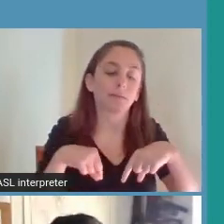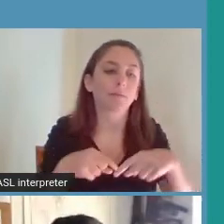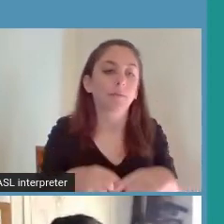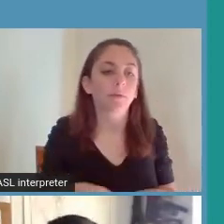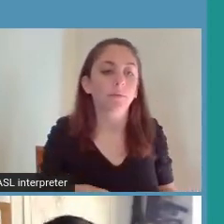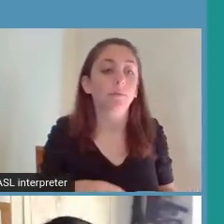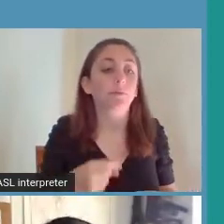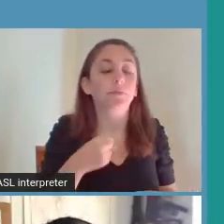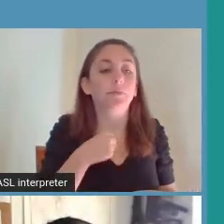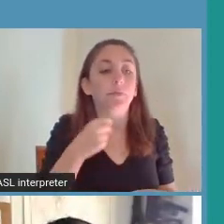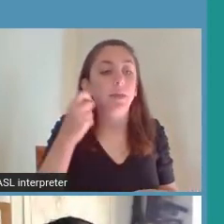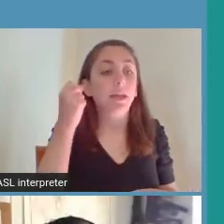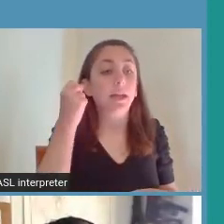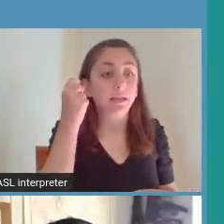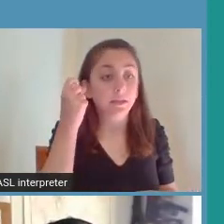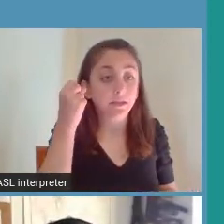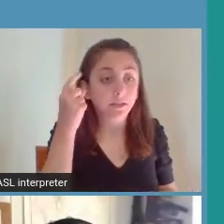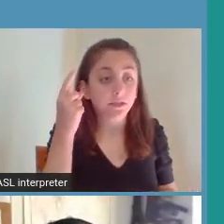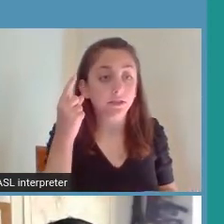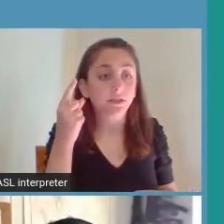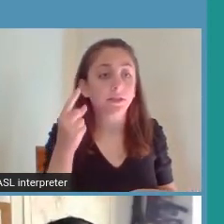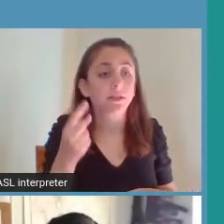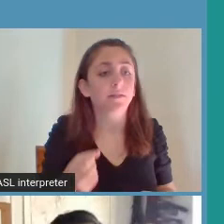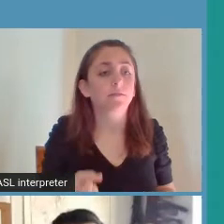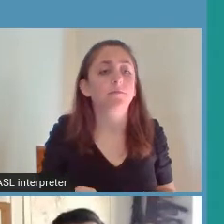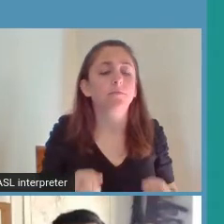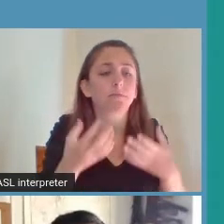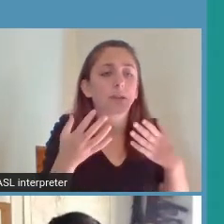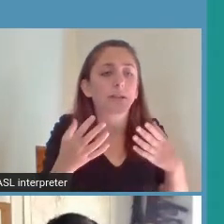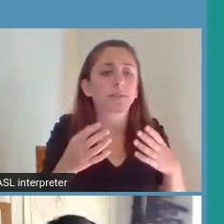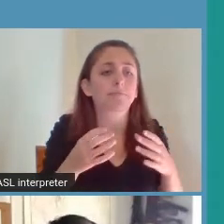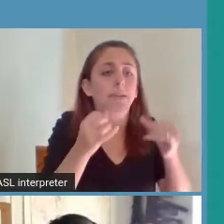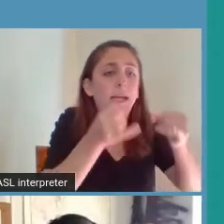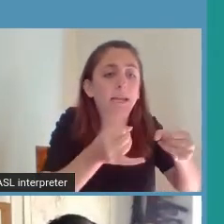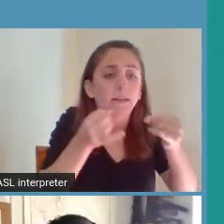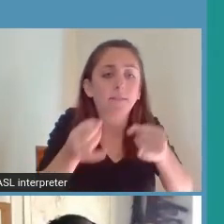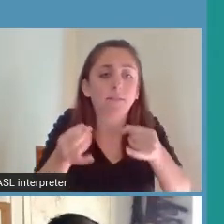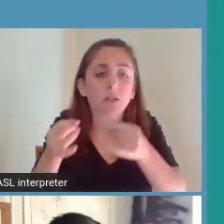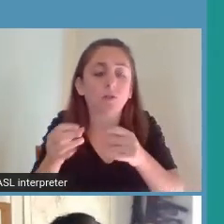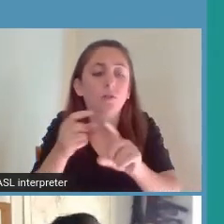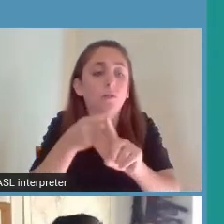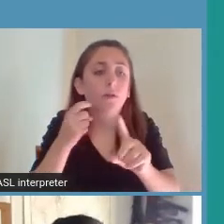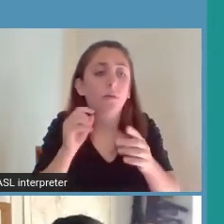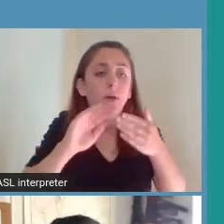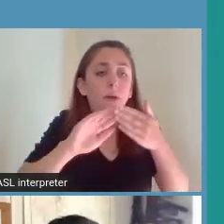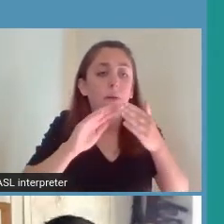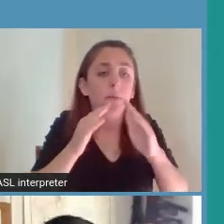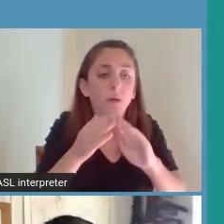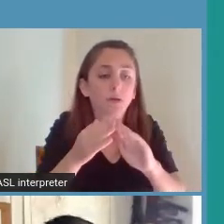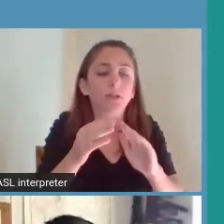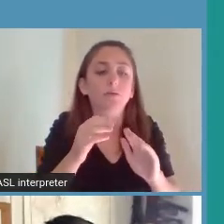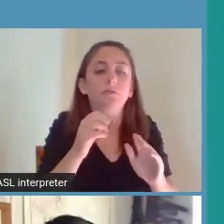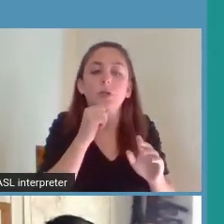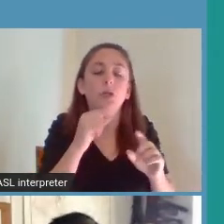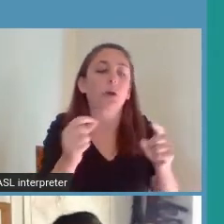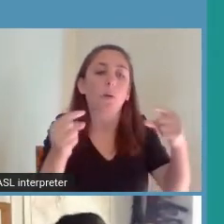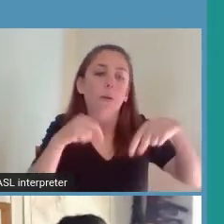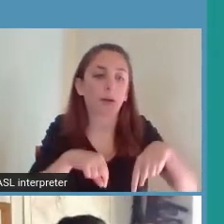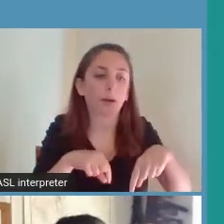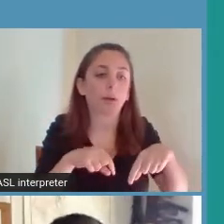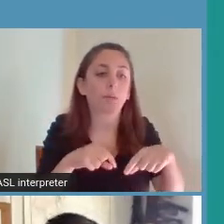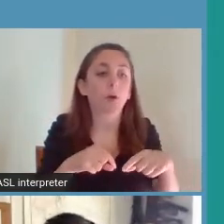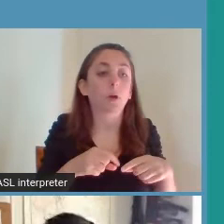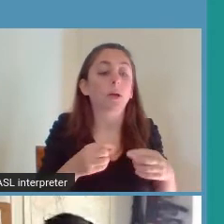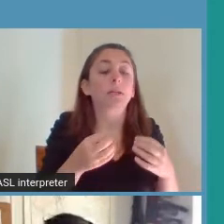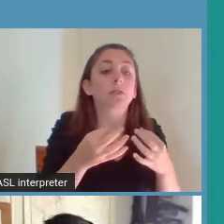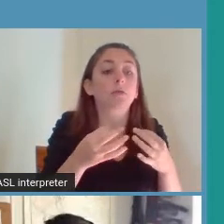I understand that a lot of individuals from our community don't come to this building. While it's free for